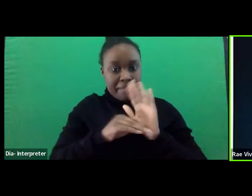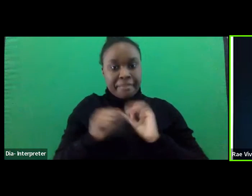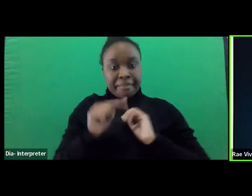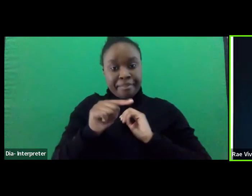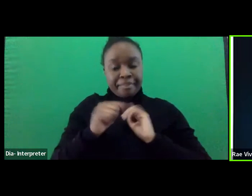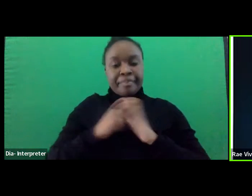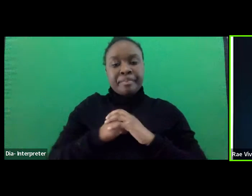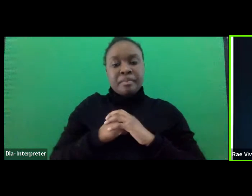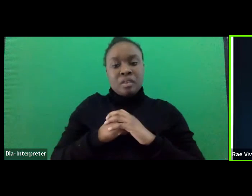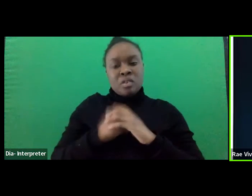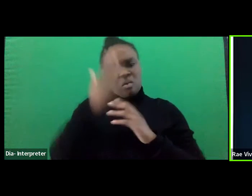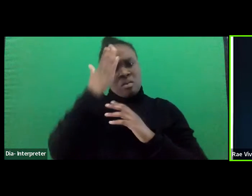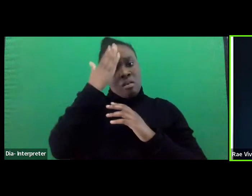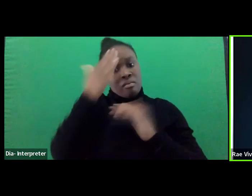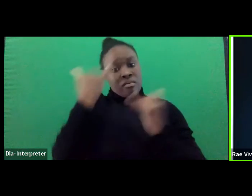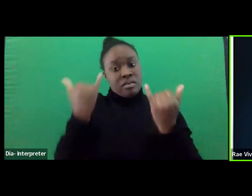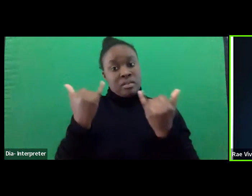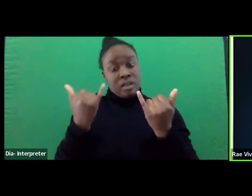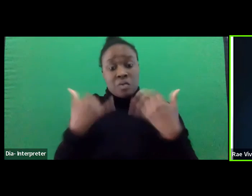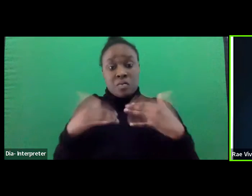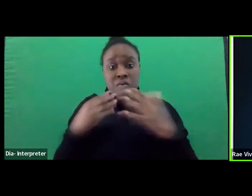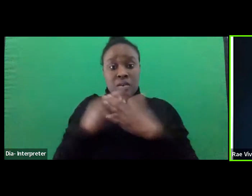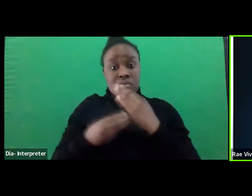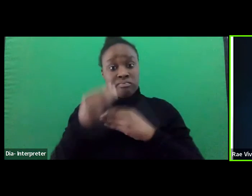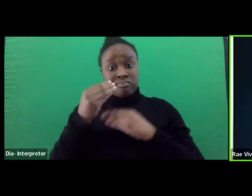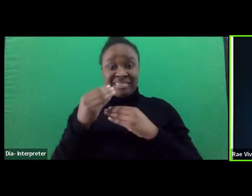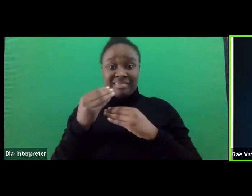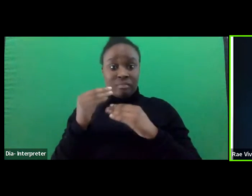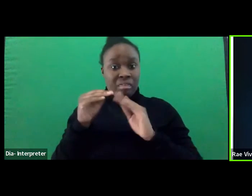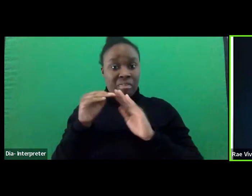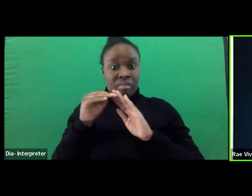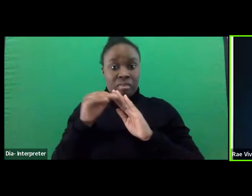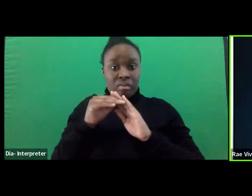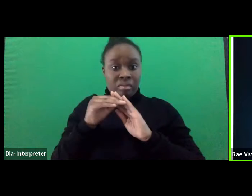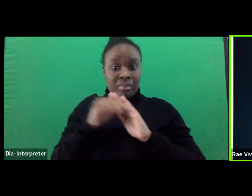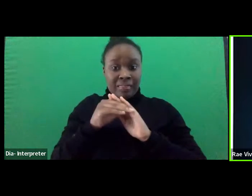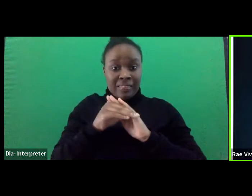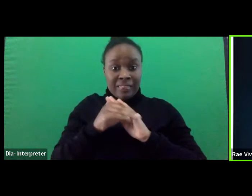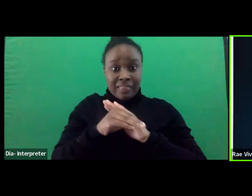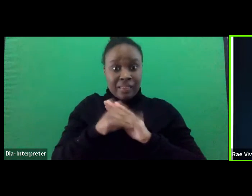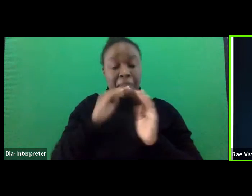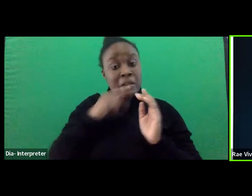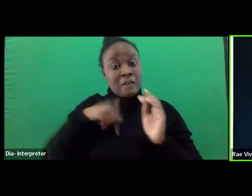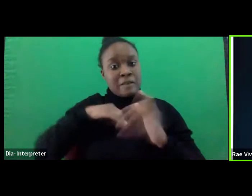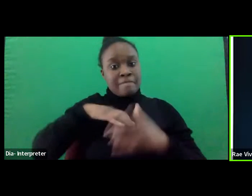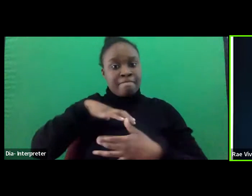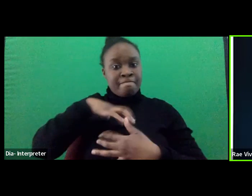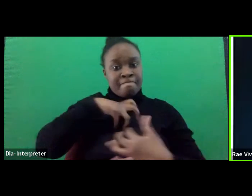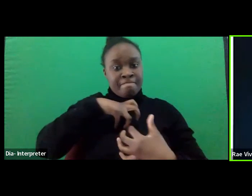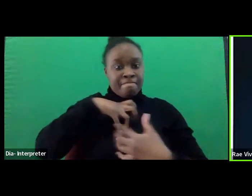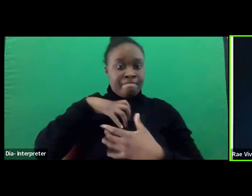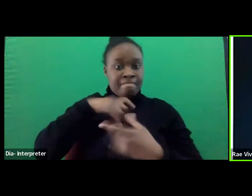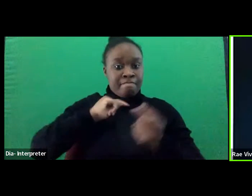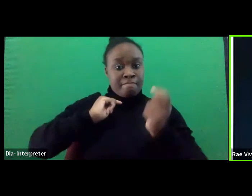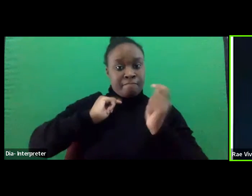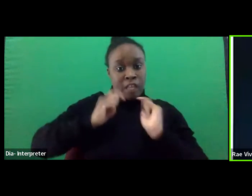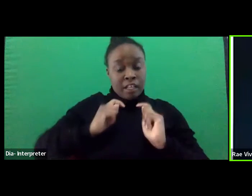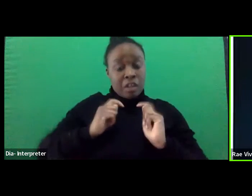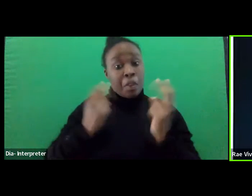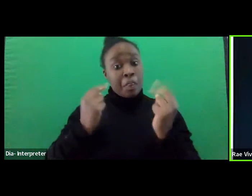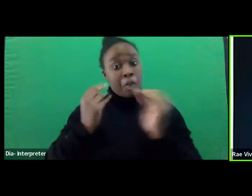we are living in a low-touch economy that implies that we all need to adapt, to develop new skills